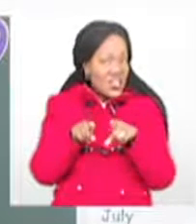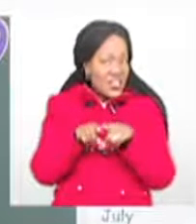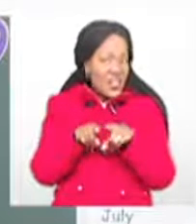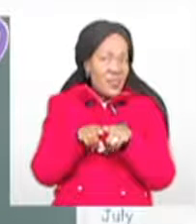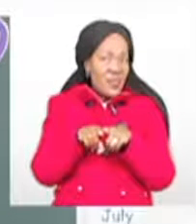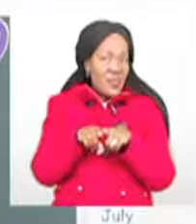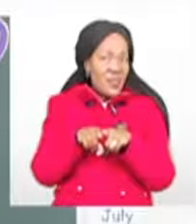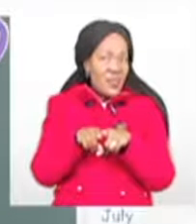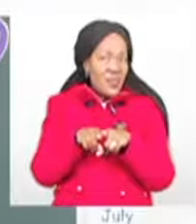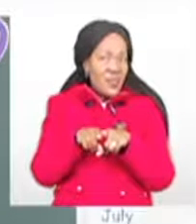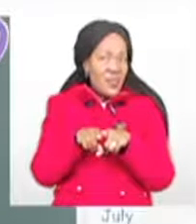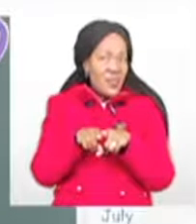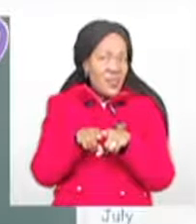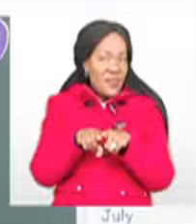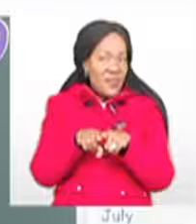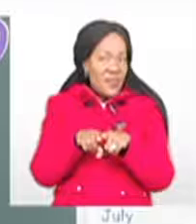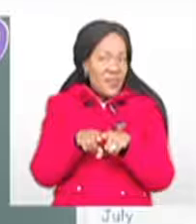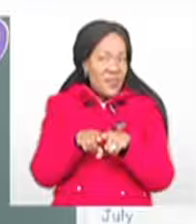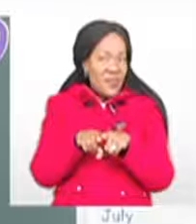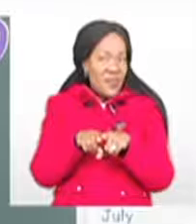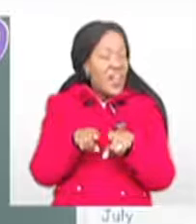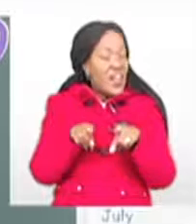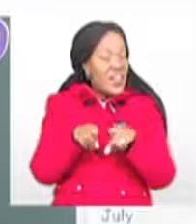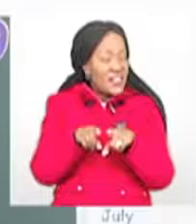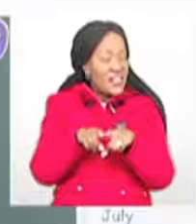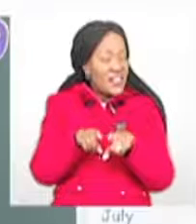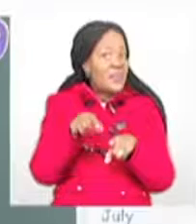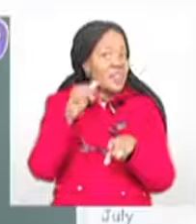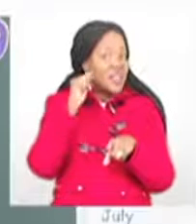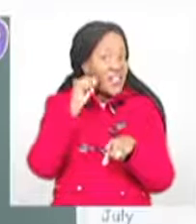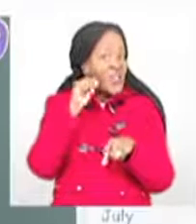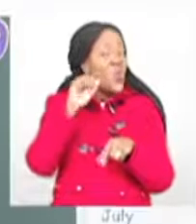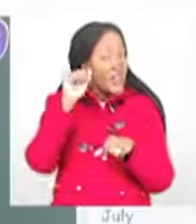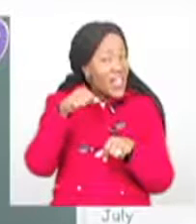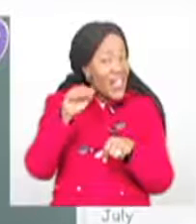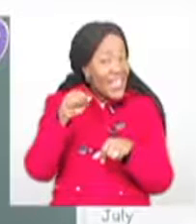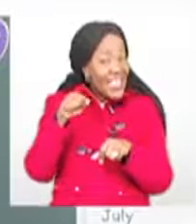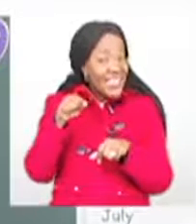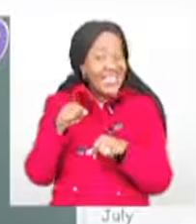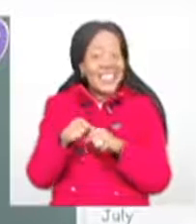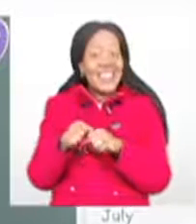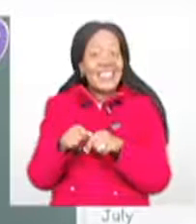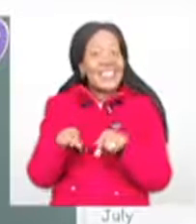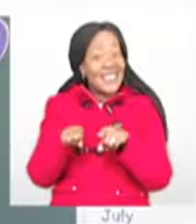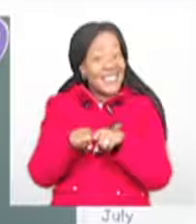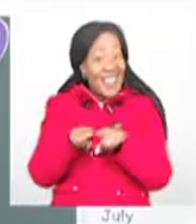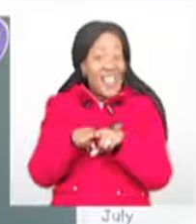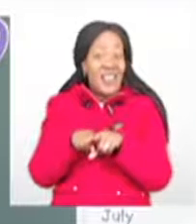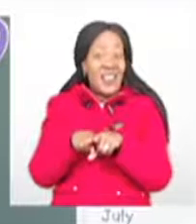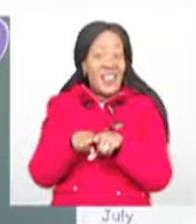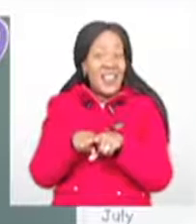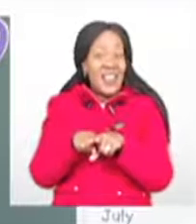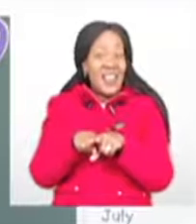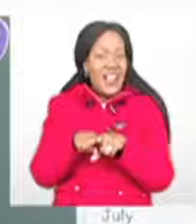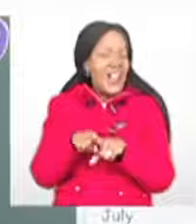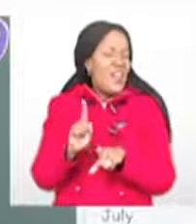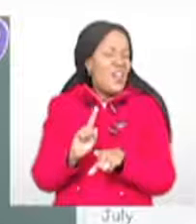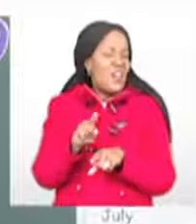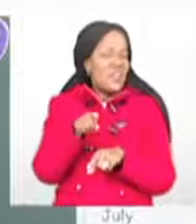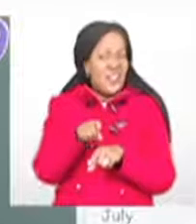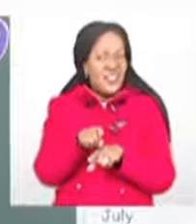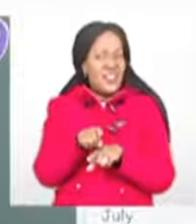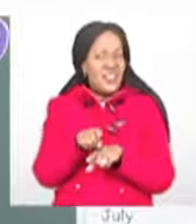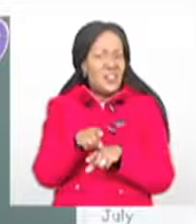same as this yellow one? Yes, it is. What about